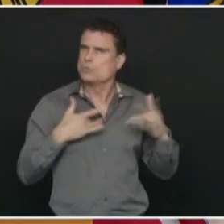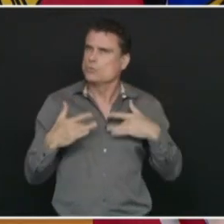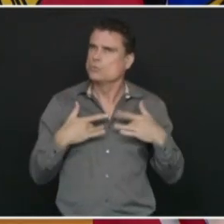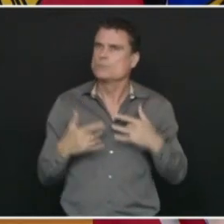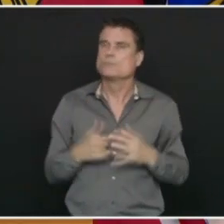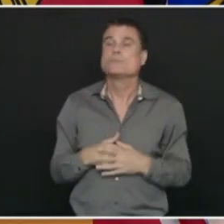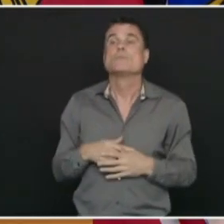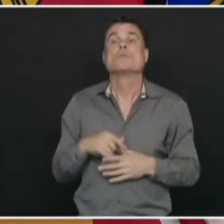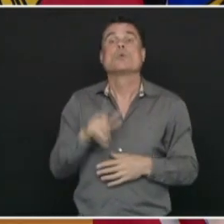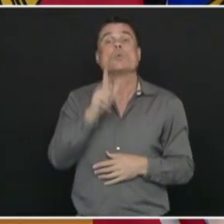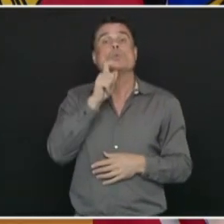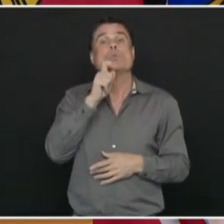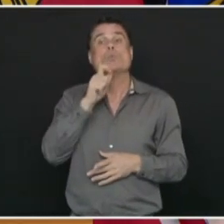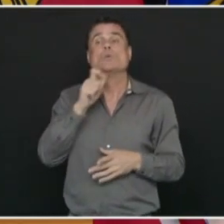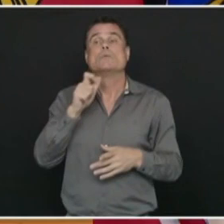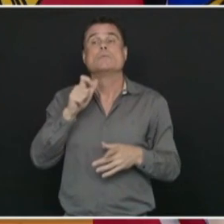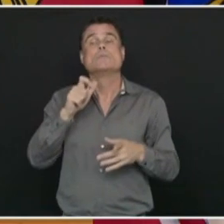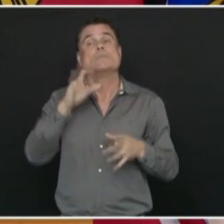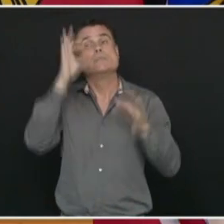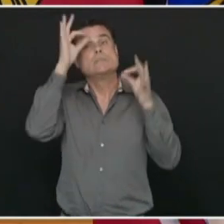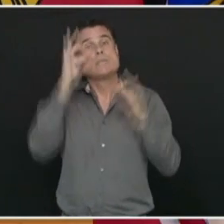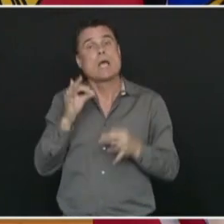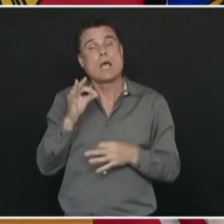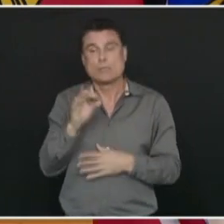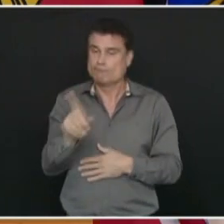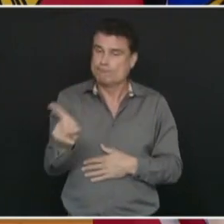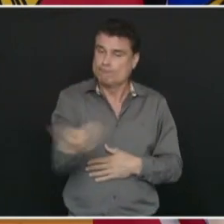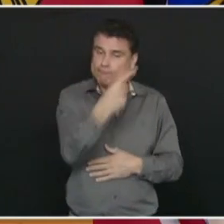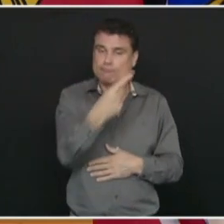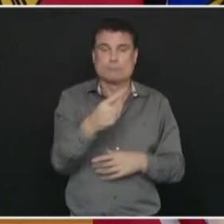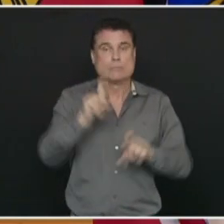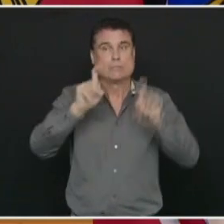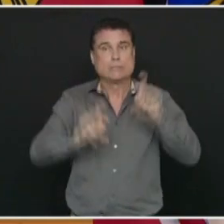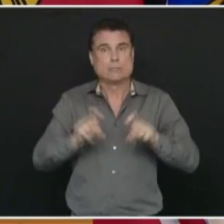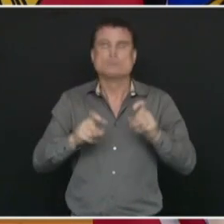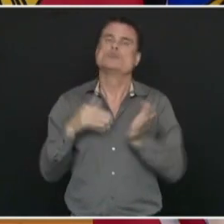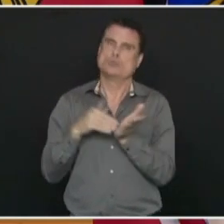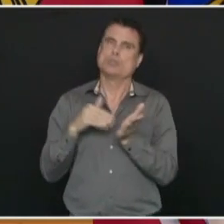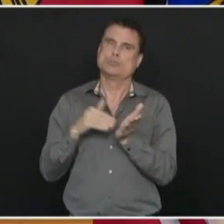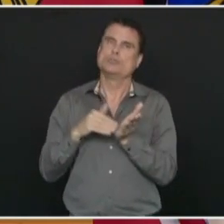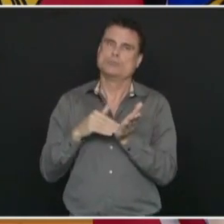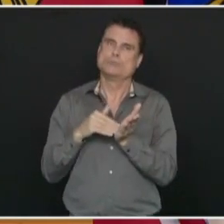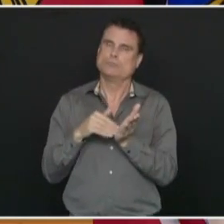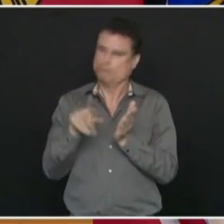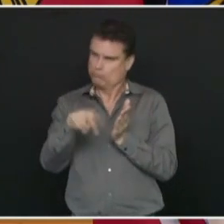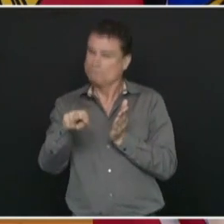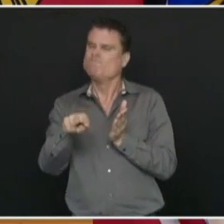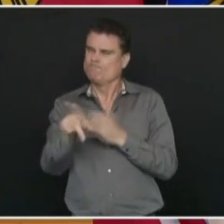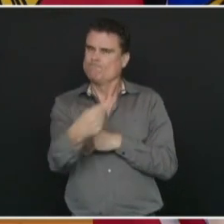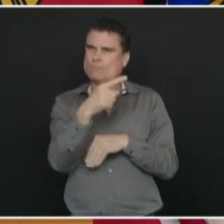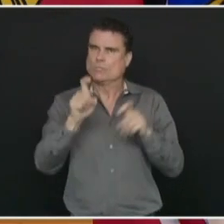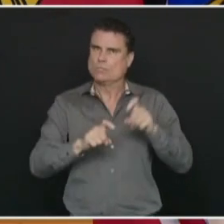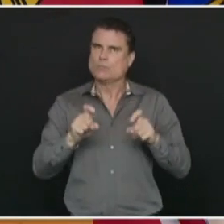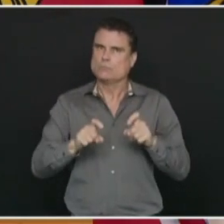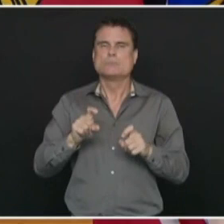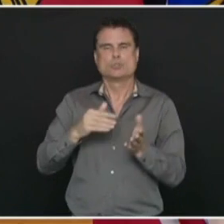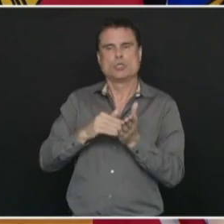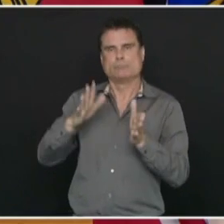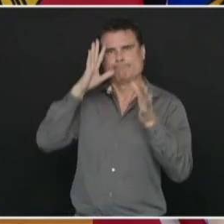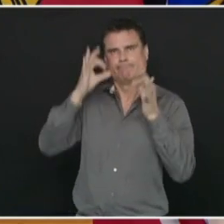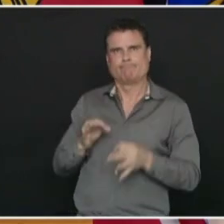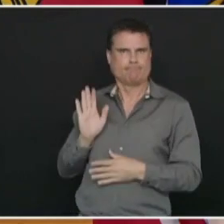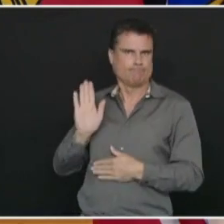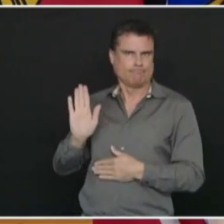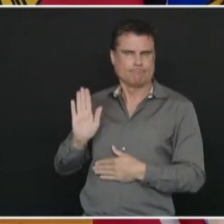younger women reflects that there's a lot of healthcare workers who are in that number, many of whom had quite mild illness.